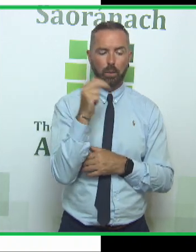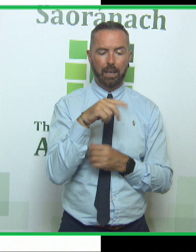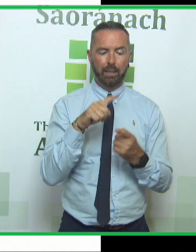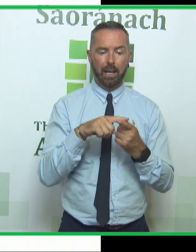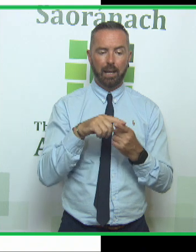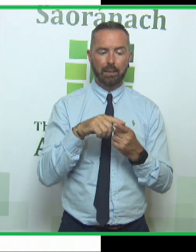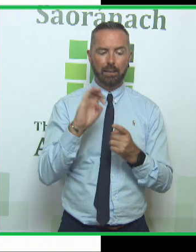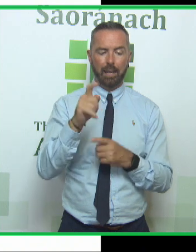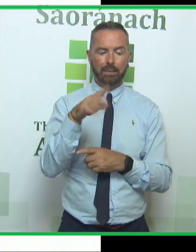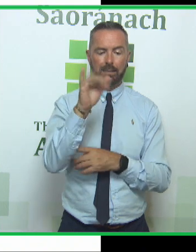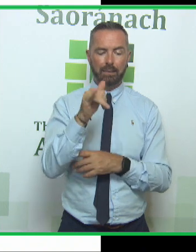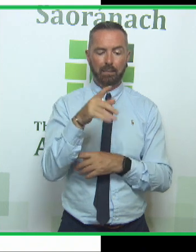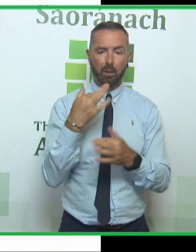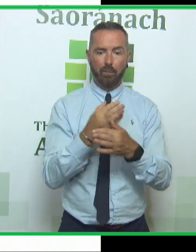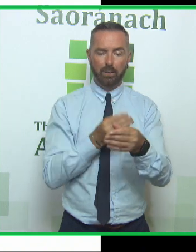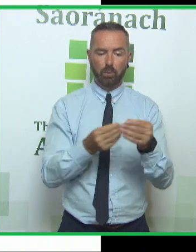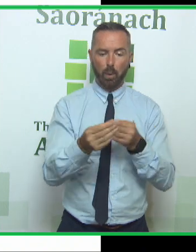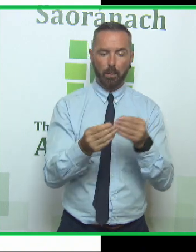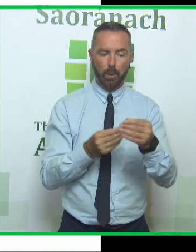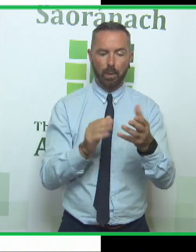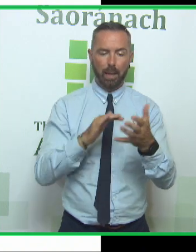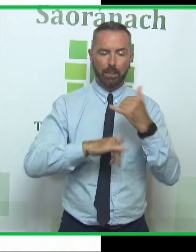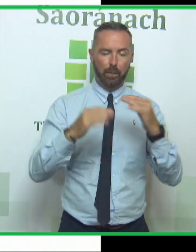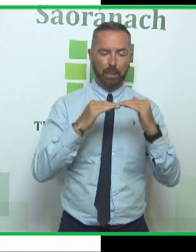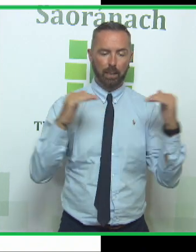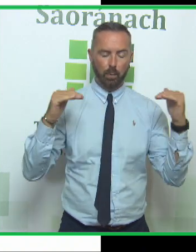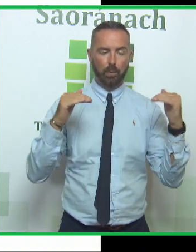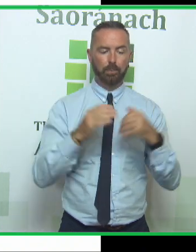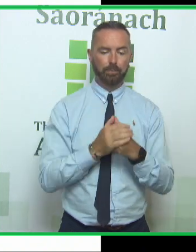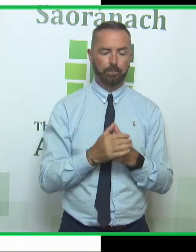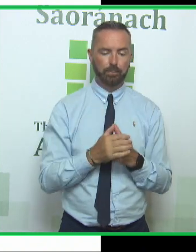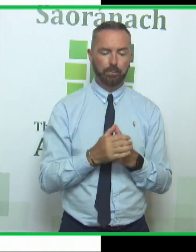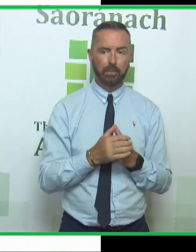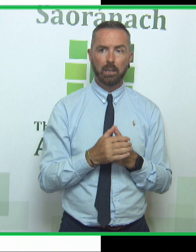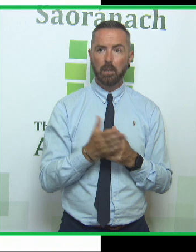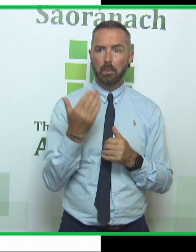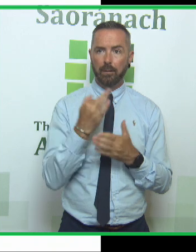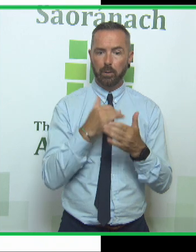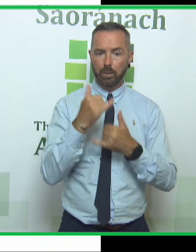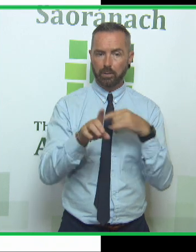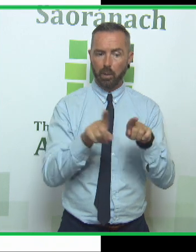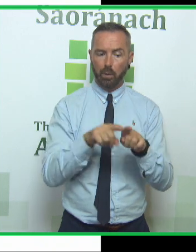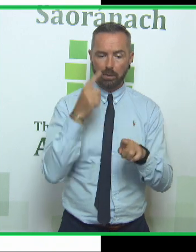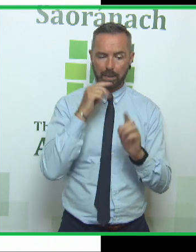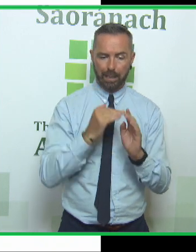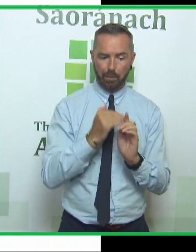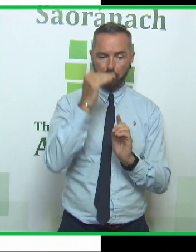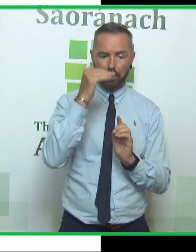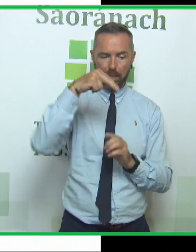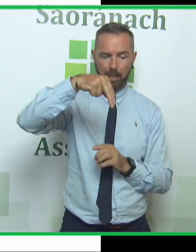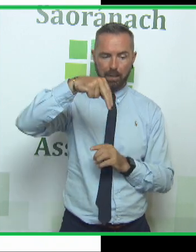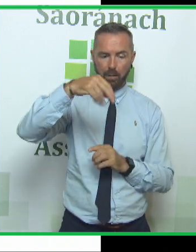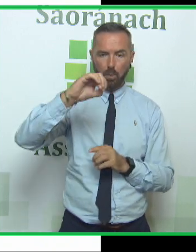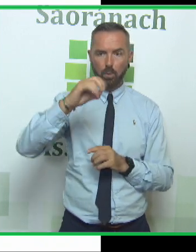swap places over the years. Last year they were equal, and we've seen over the last few years, I suppose, an increasing problem with nitrous